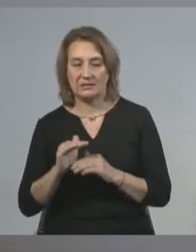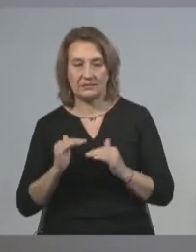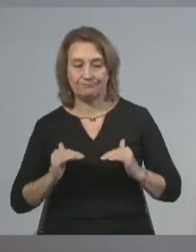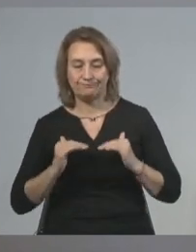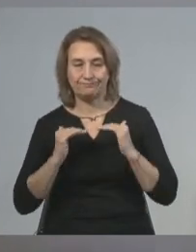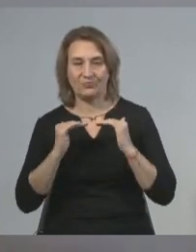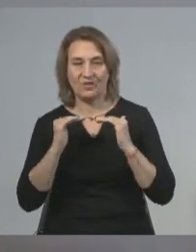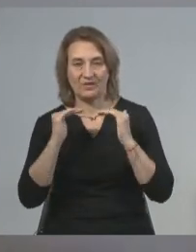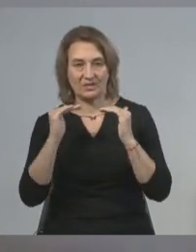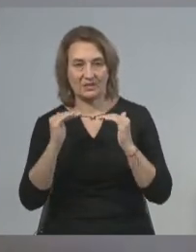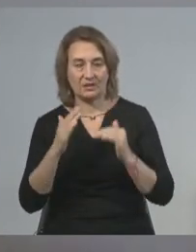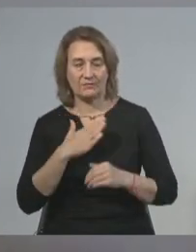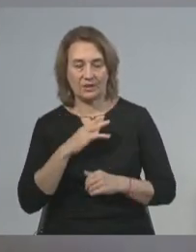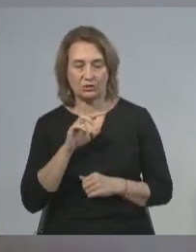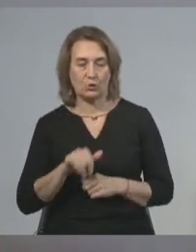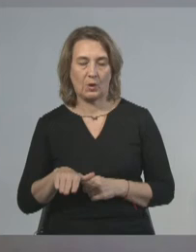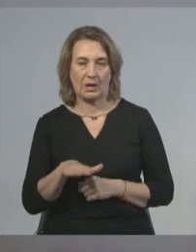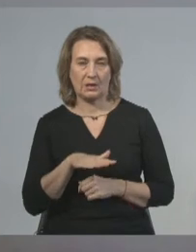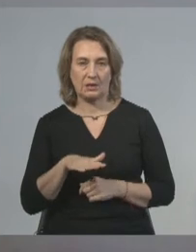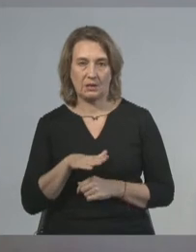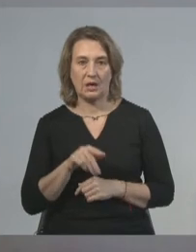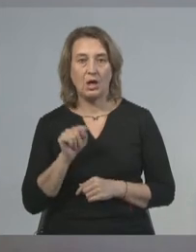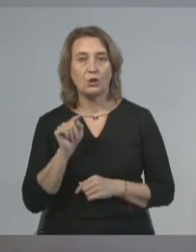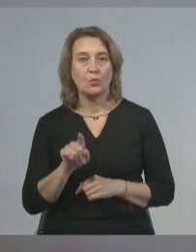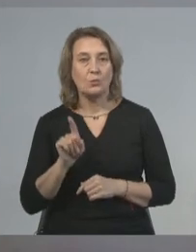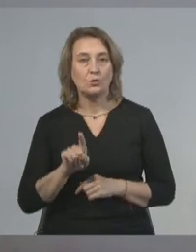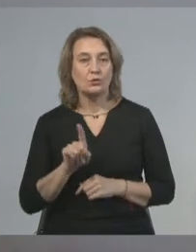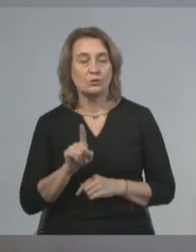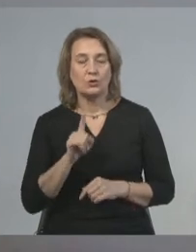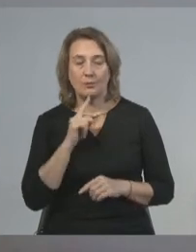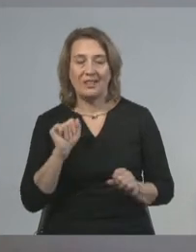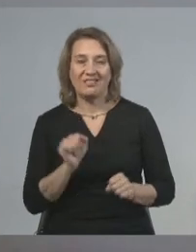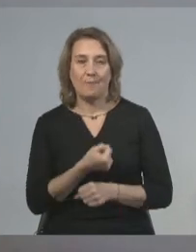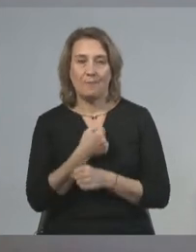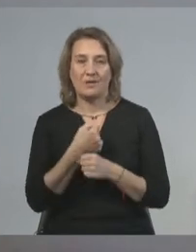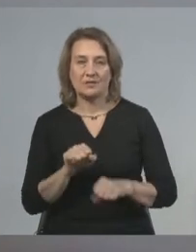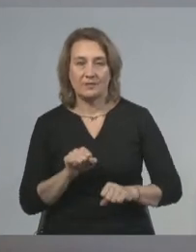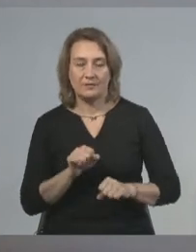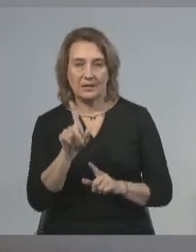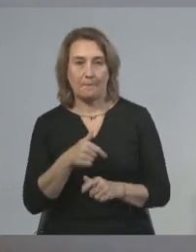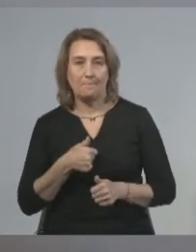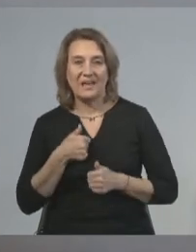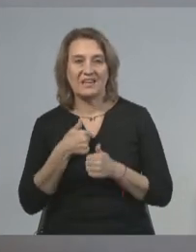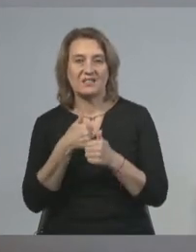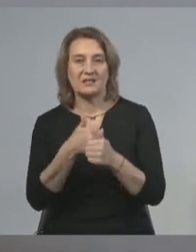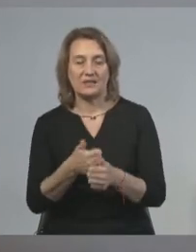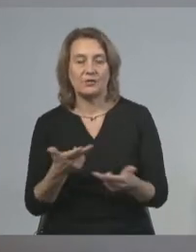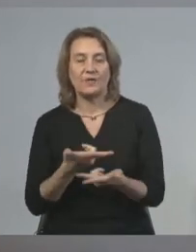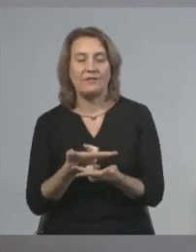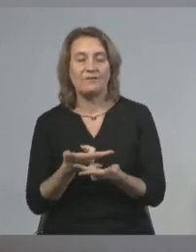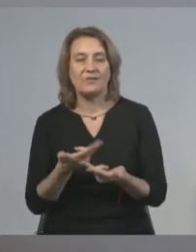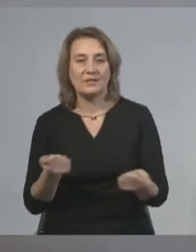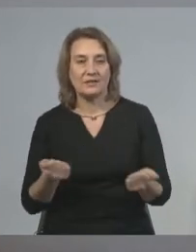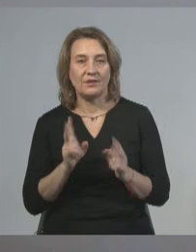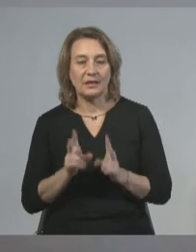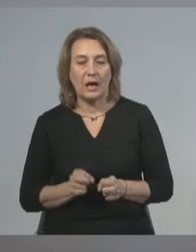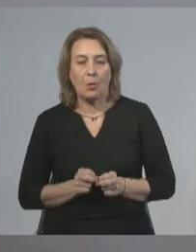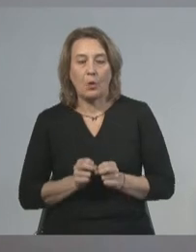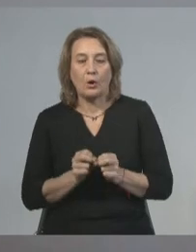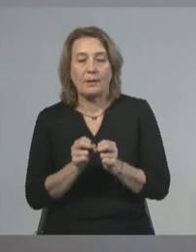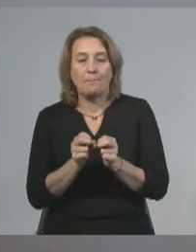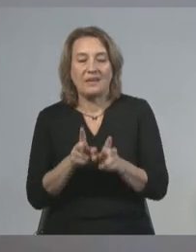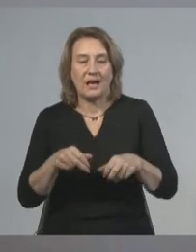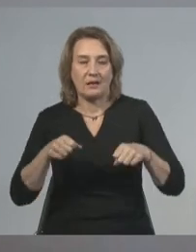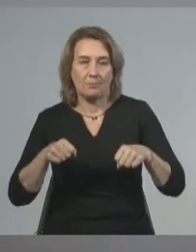because uh it cannot be prosecuted as a criminal offense under the laws gathering prevention and protection under